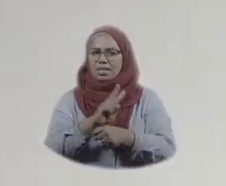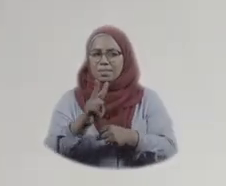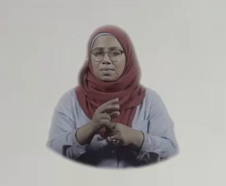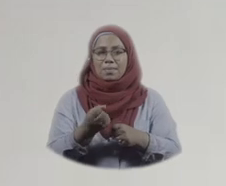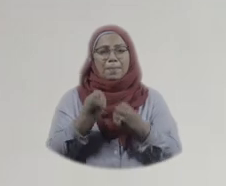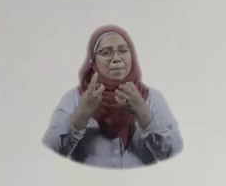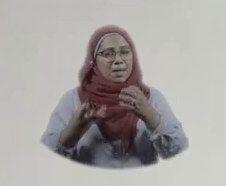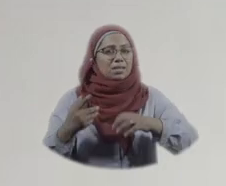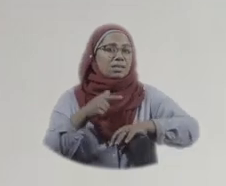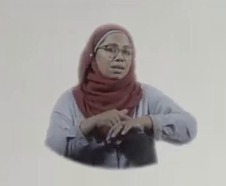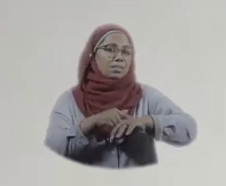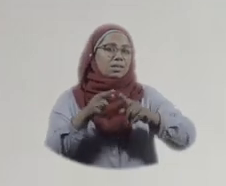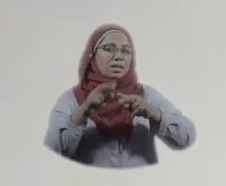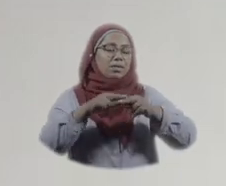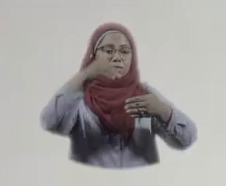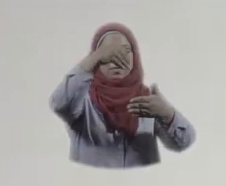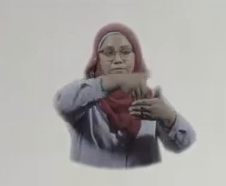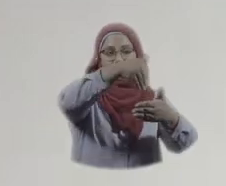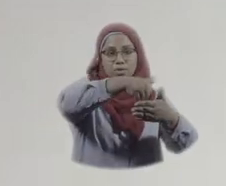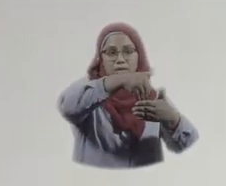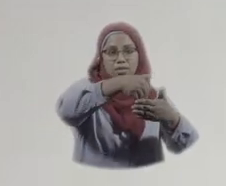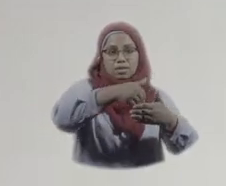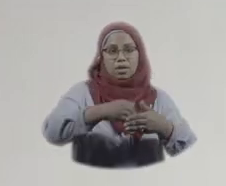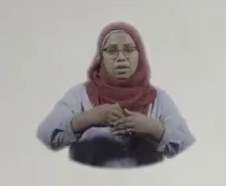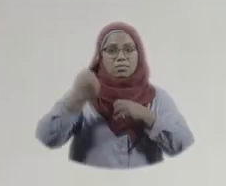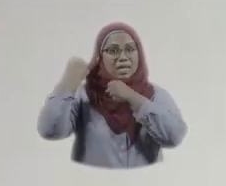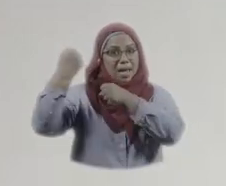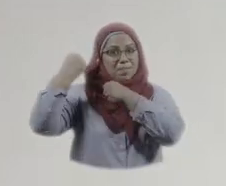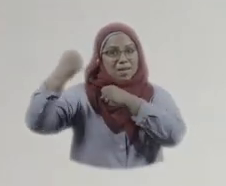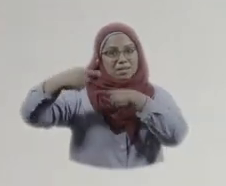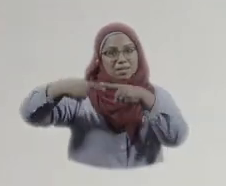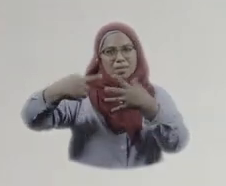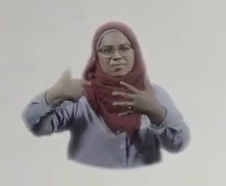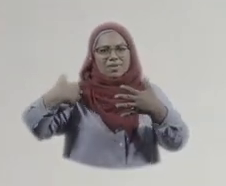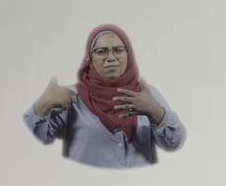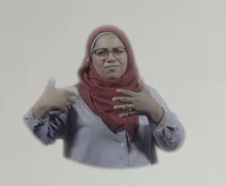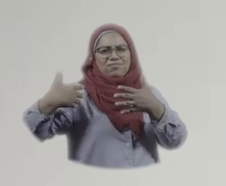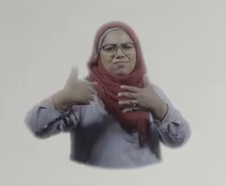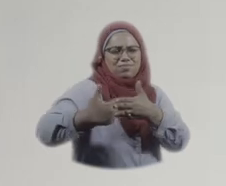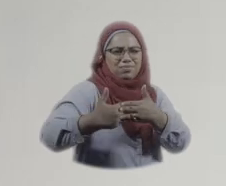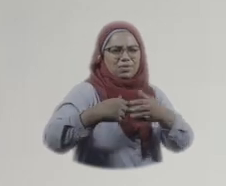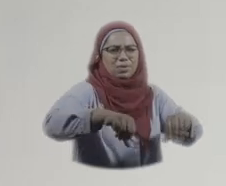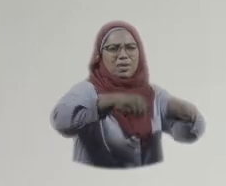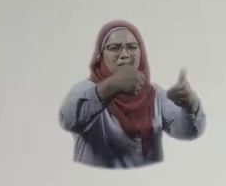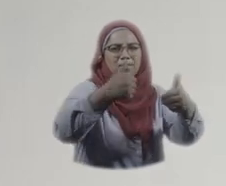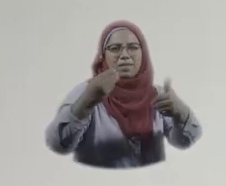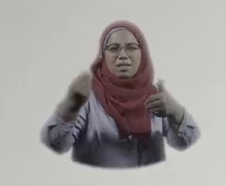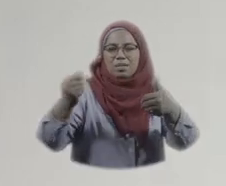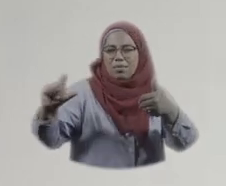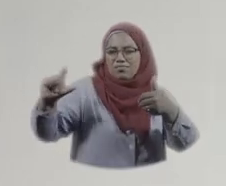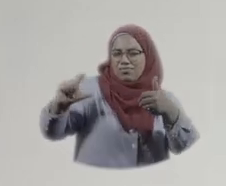cases like that, most of the time when it comes down to voting and everything, the campaigning, the backing that you get,